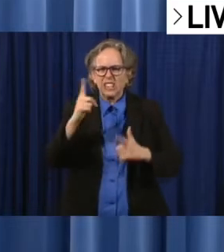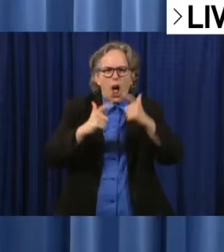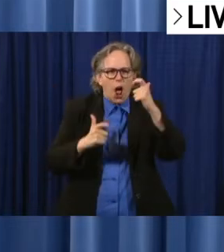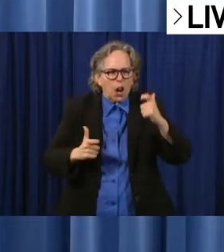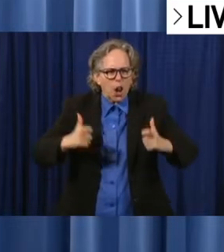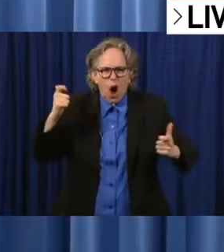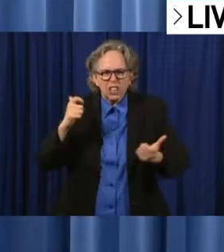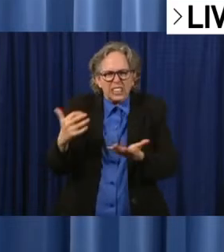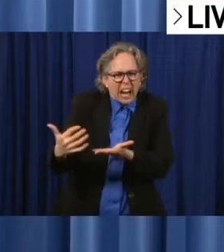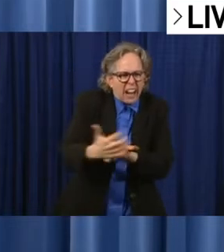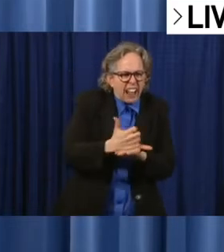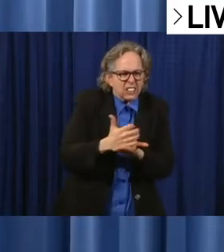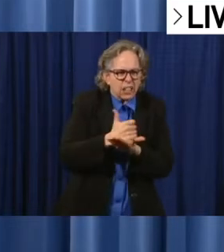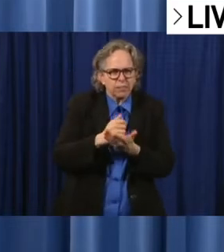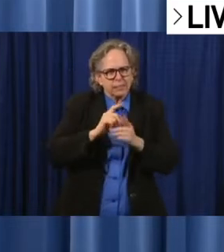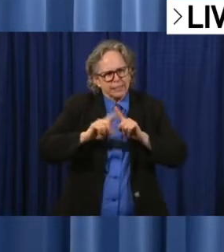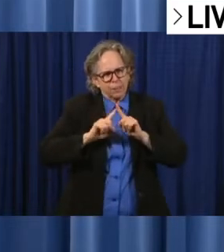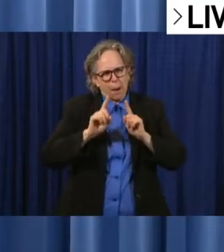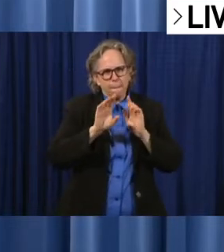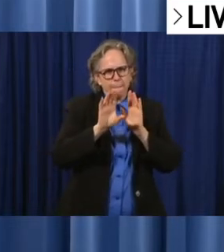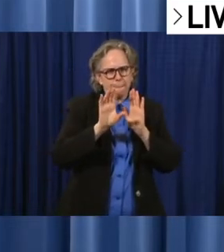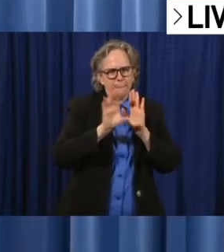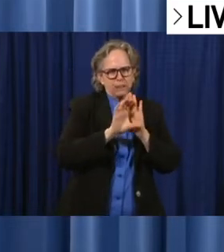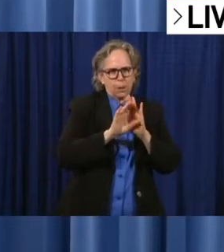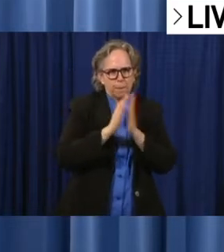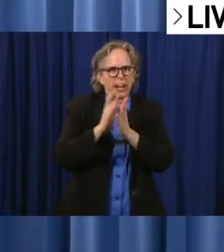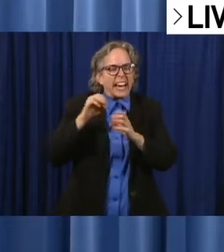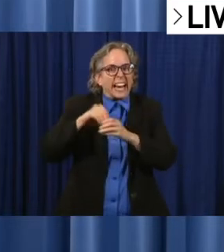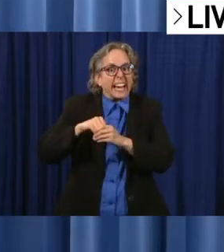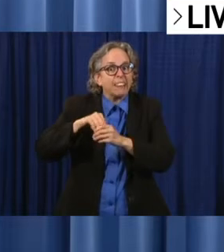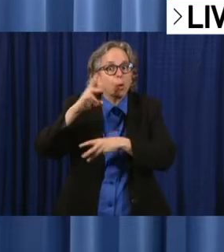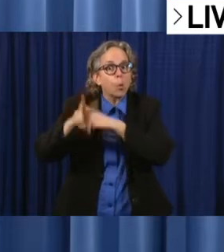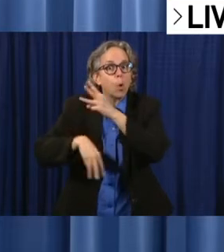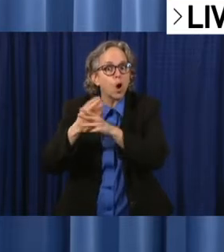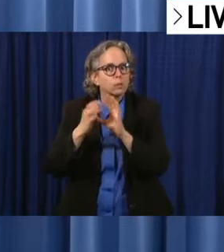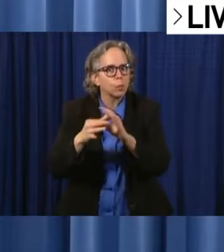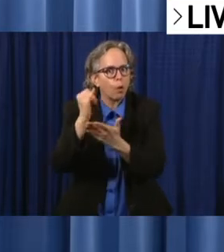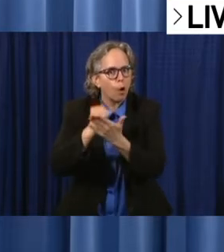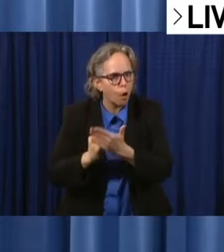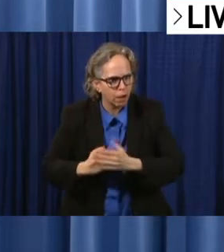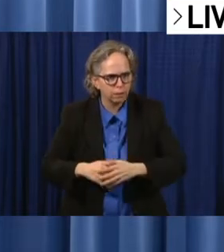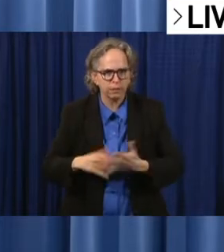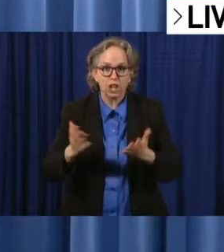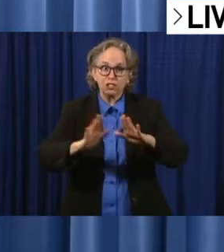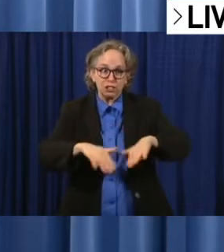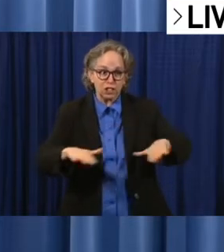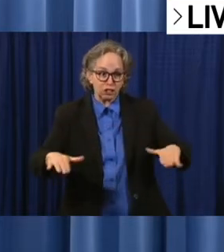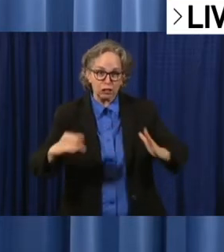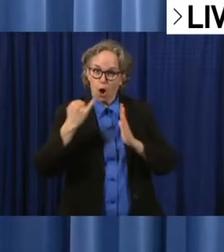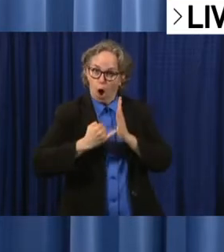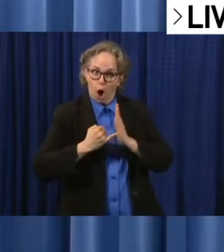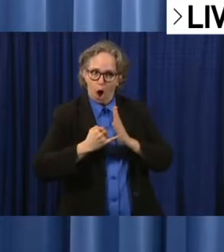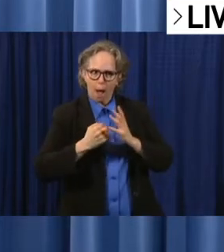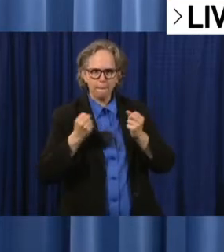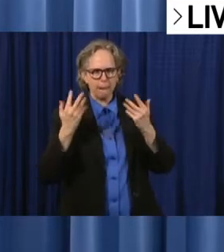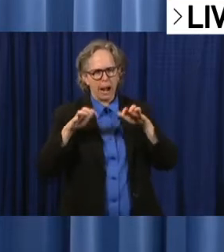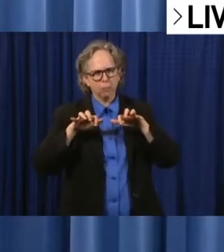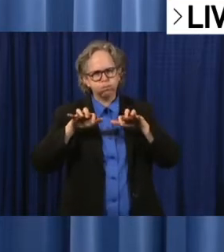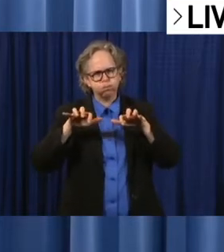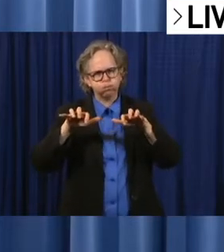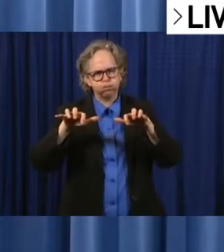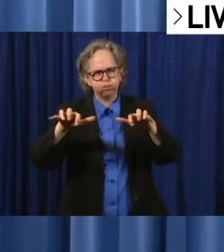world. They got some amazing children's books art there that we have enjoyed